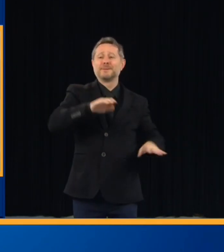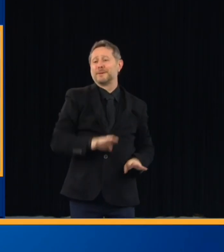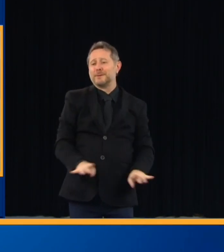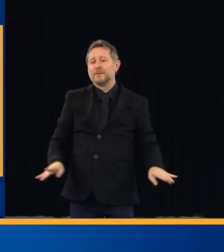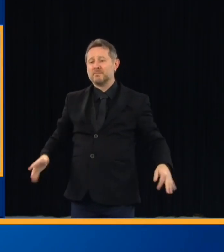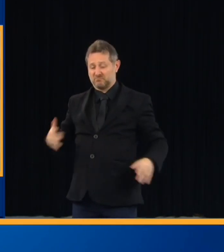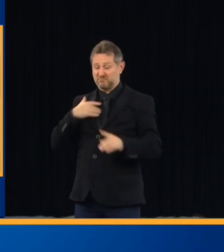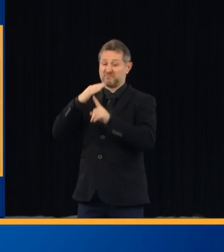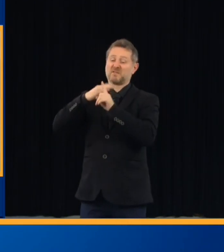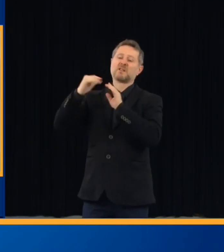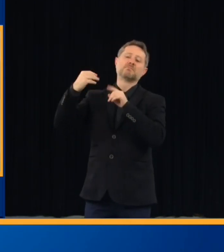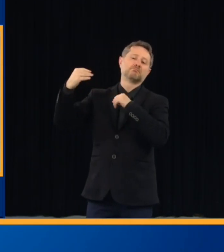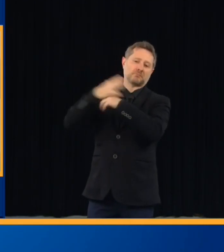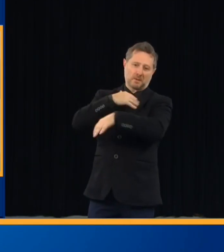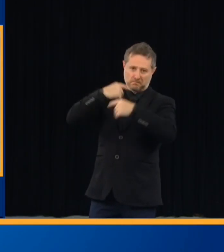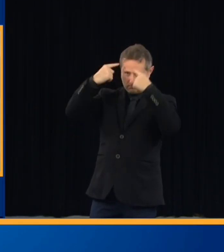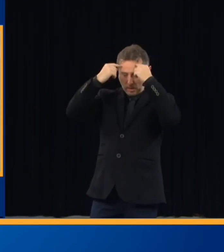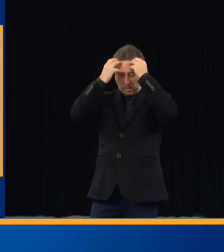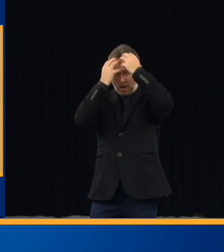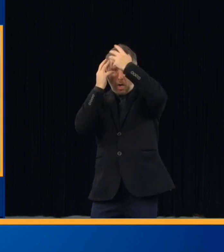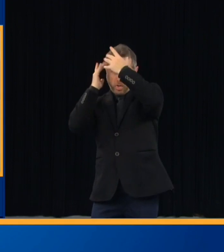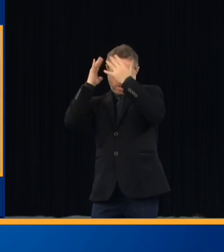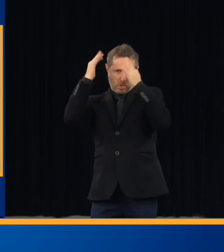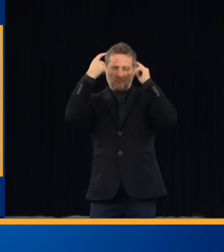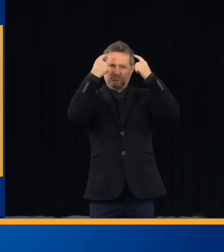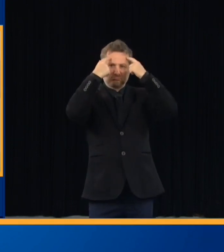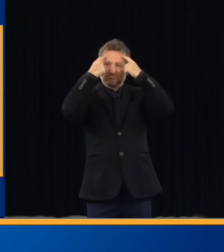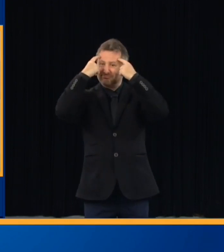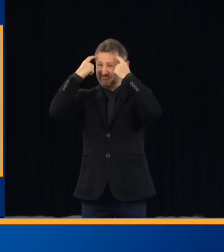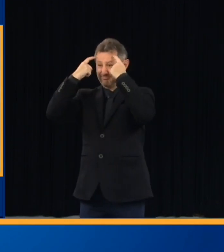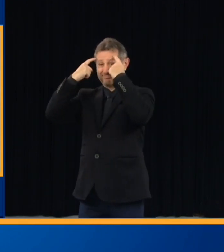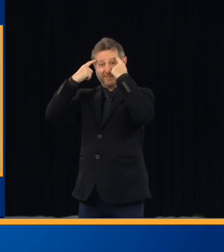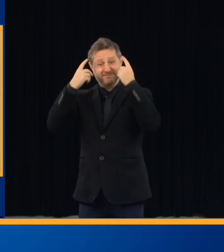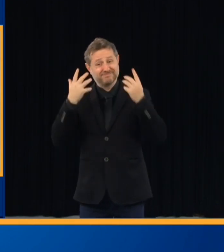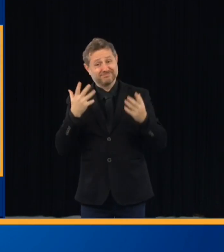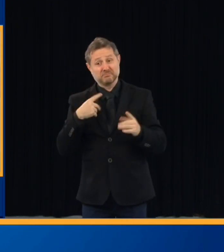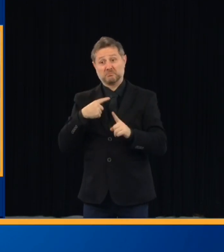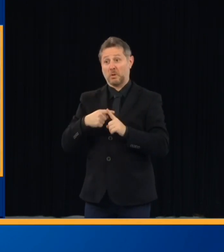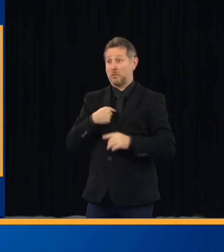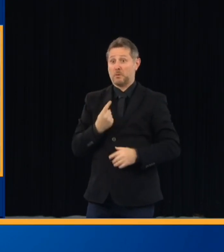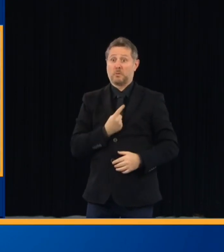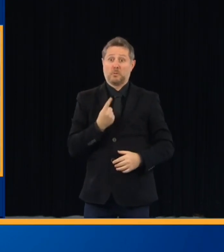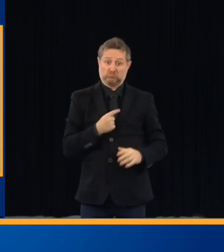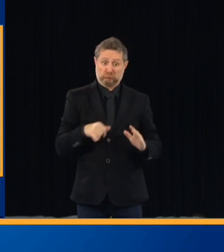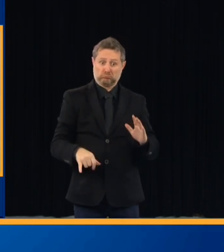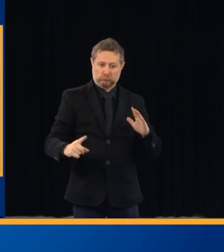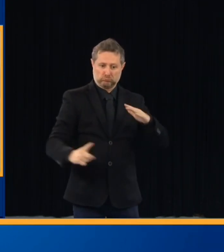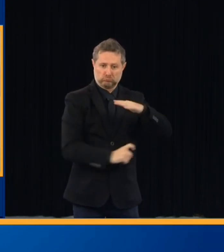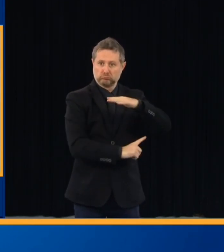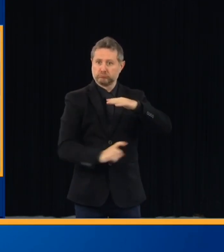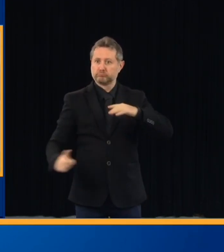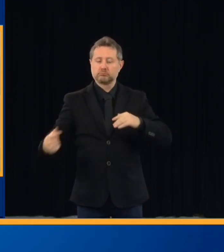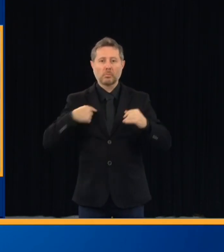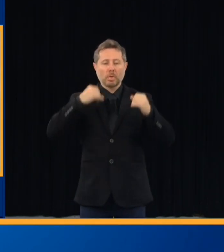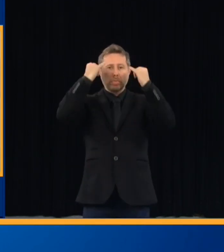mental capacity. And Yeah. And being alone all the time. I think everything I say is